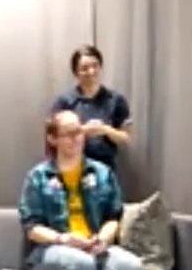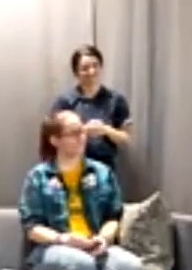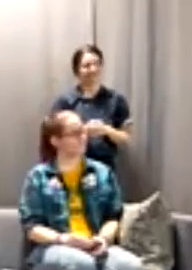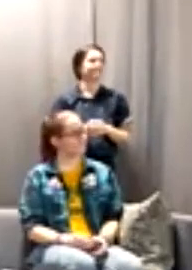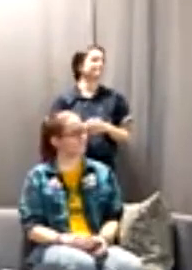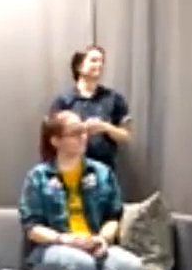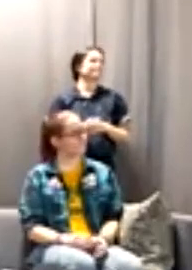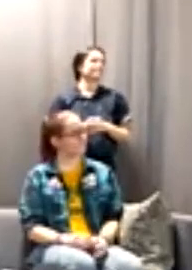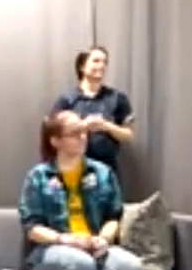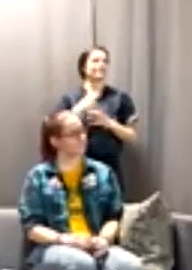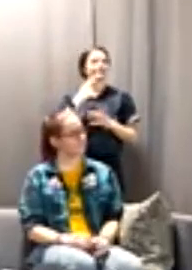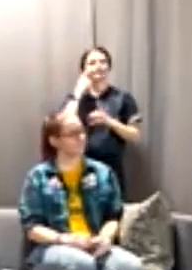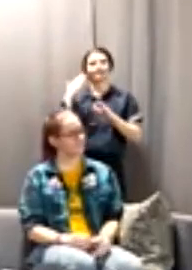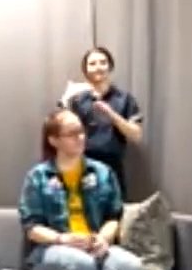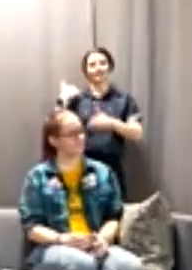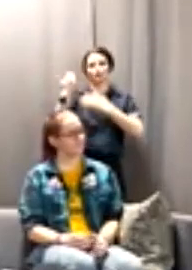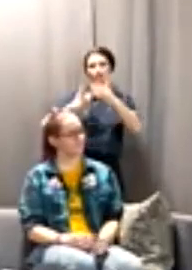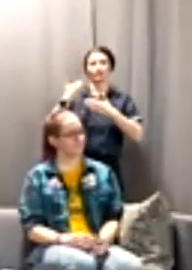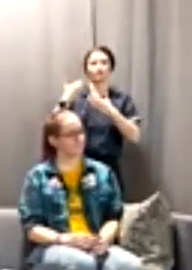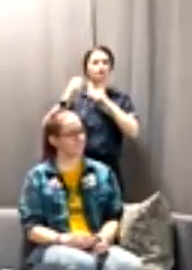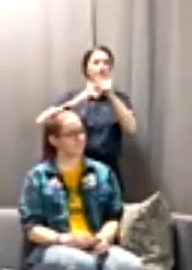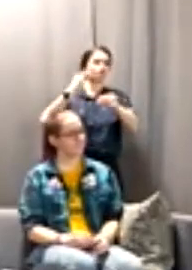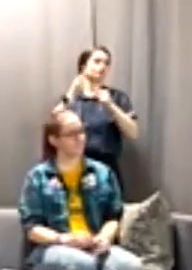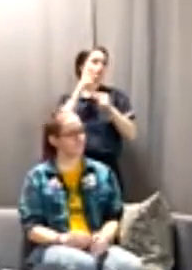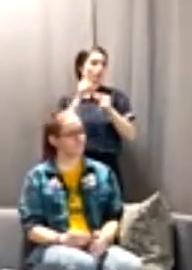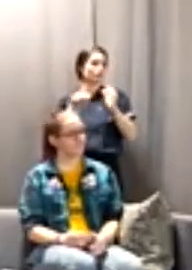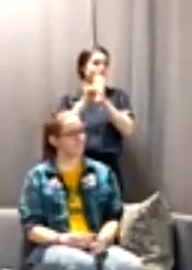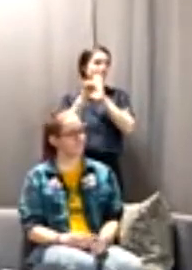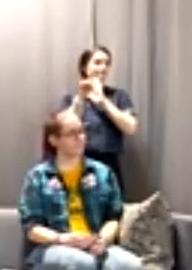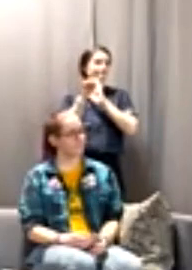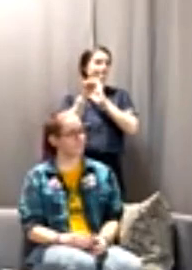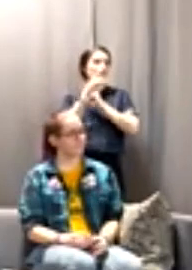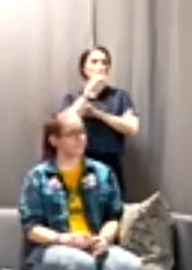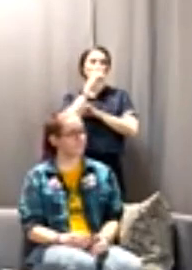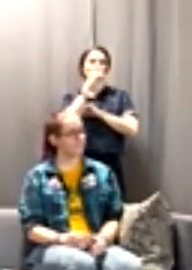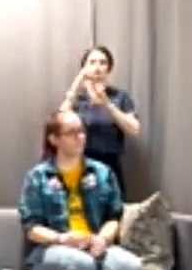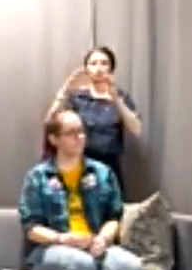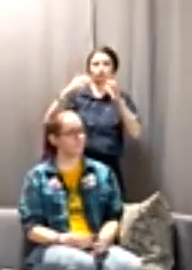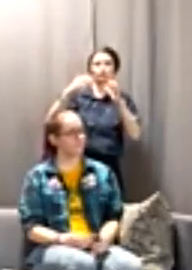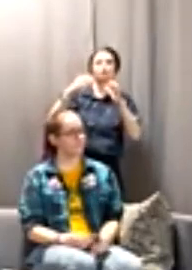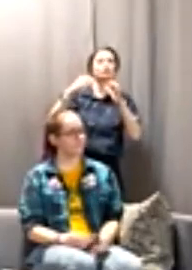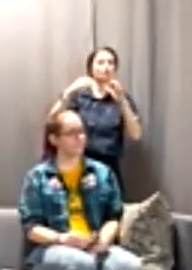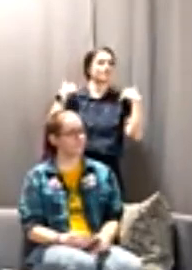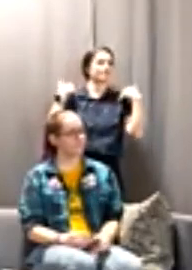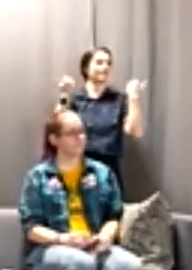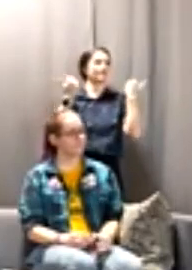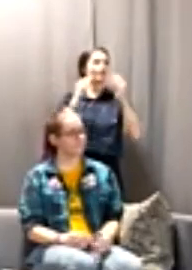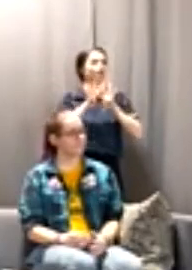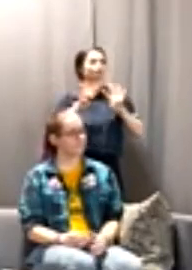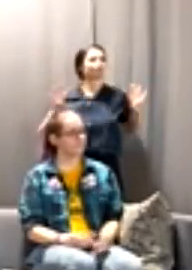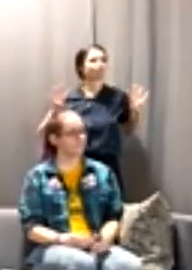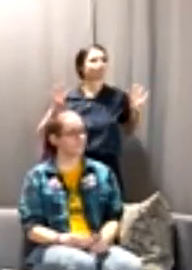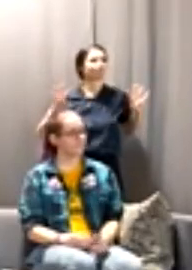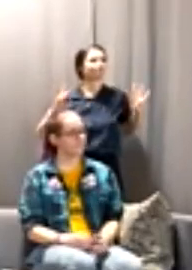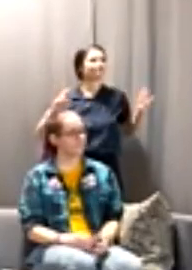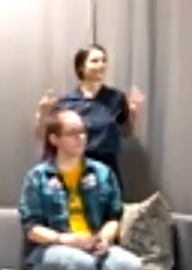So throughout generations, it's been the younger ones that have been the ones at the front line. I was in my generation, I was one of the front lines. I'm